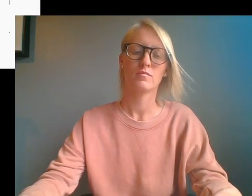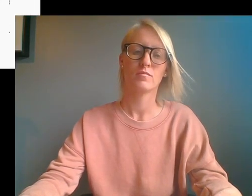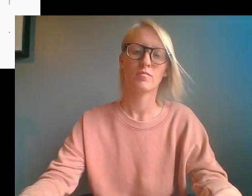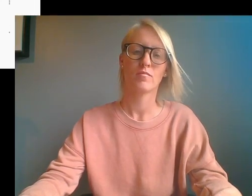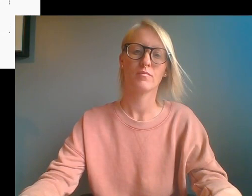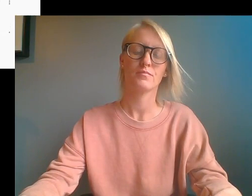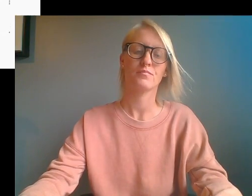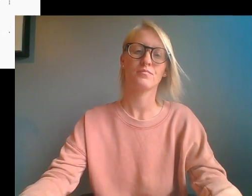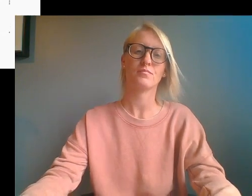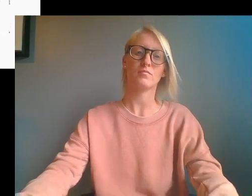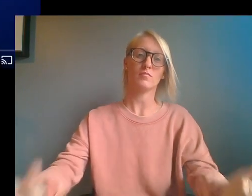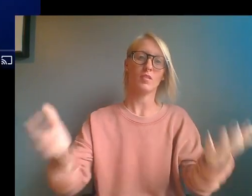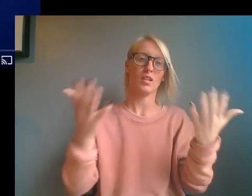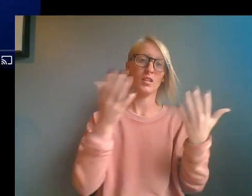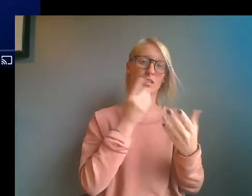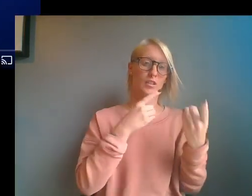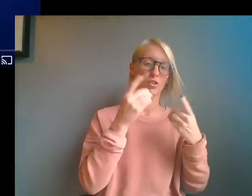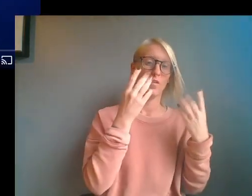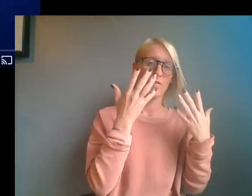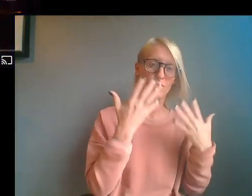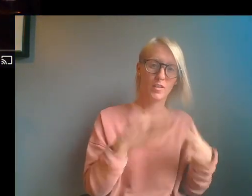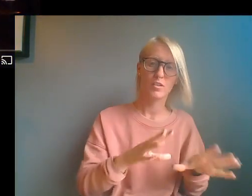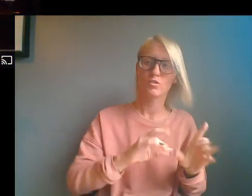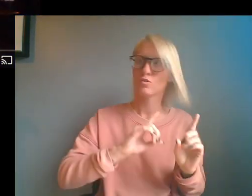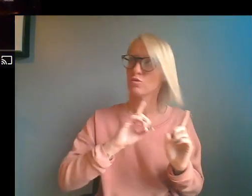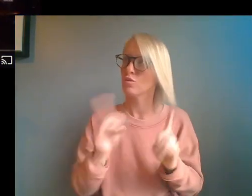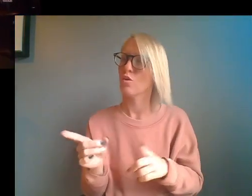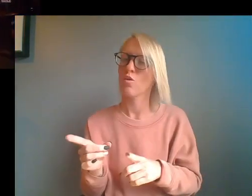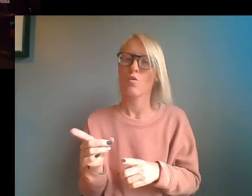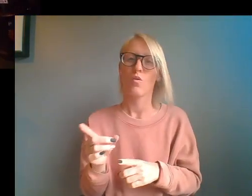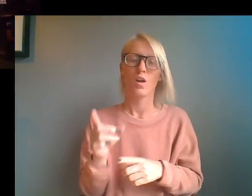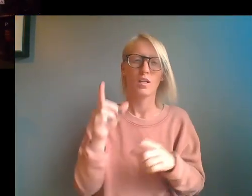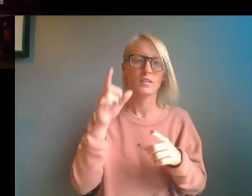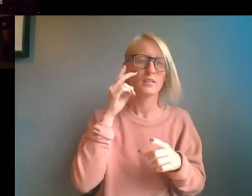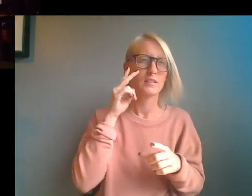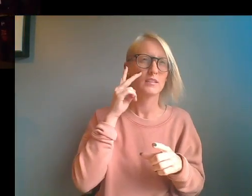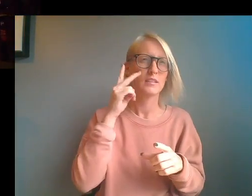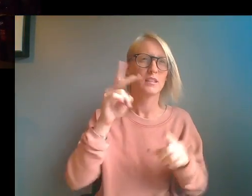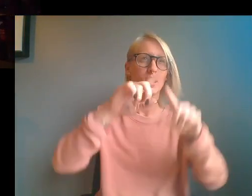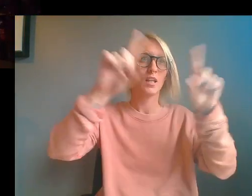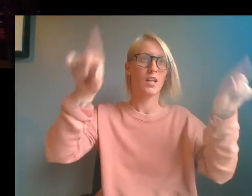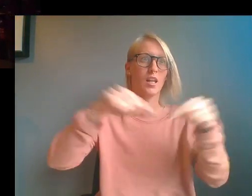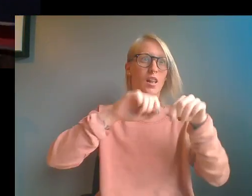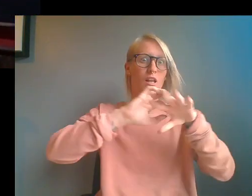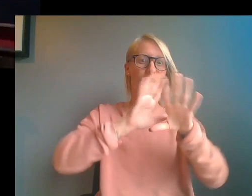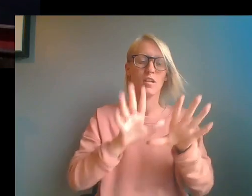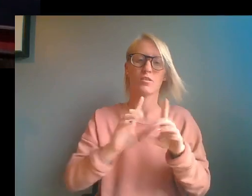bit, saw the neon lights, and then headed back to our hotel to play some darts and crash for the night.